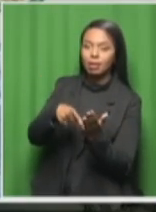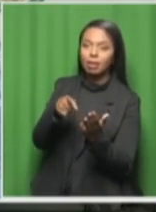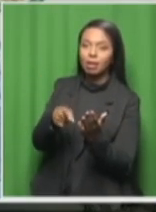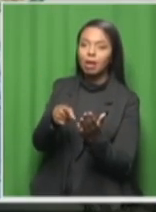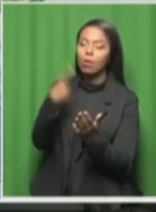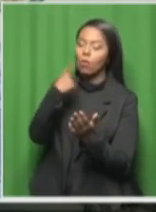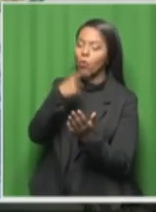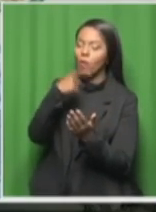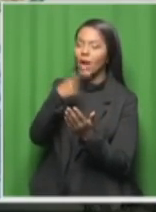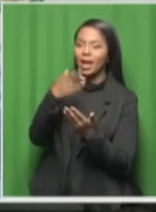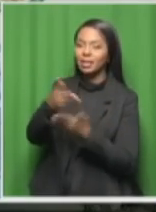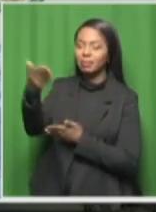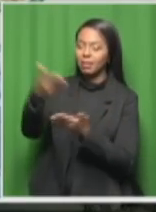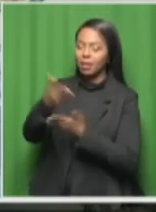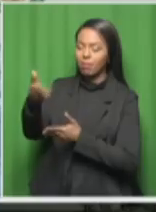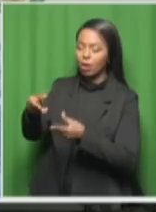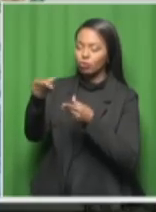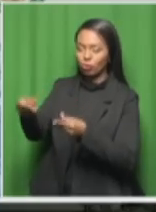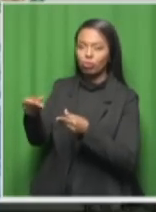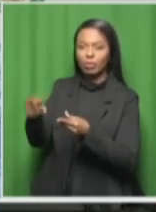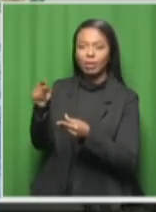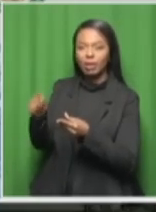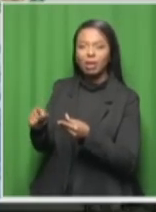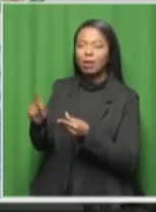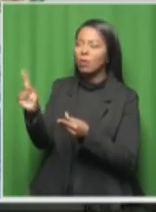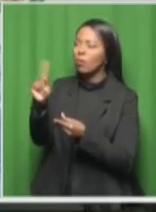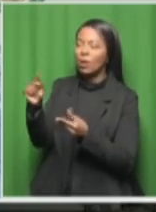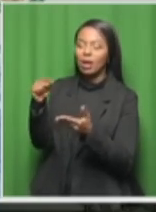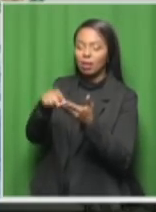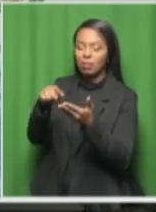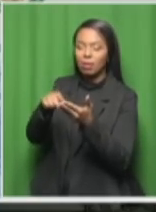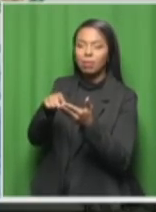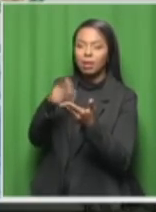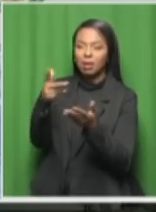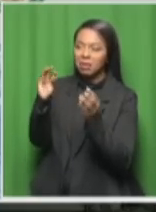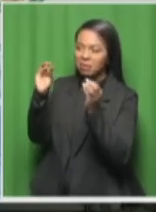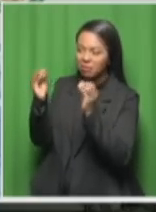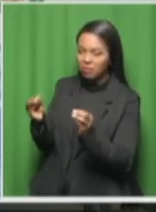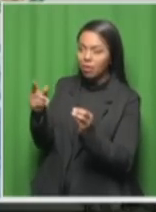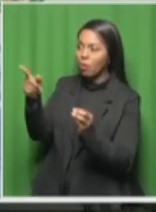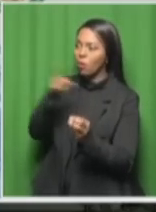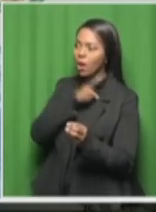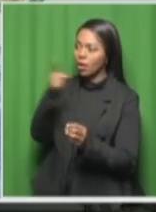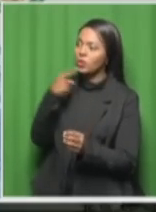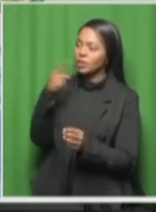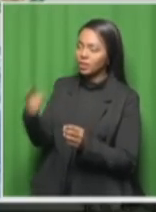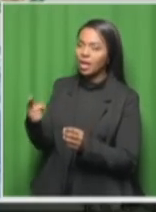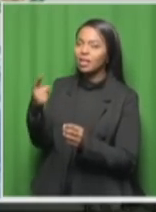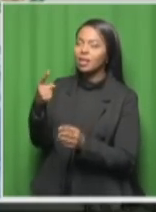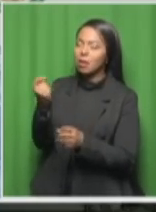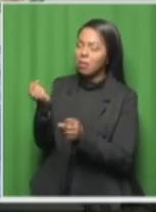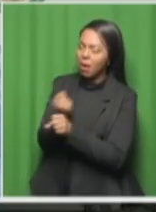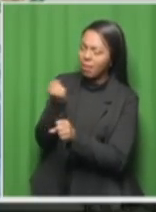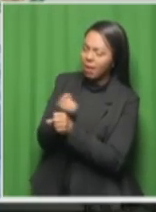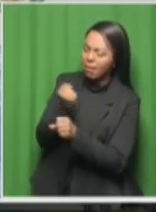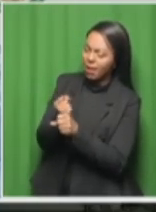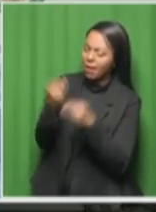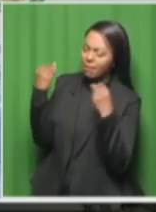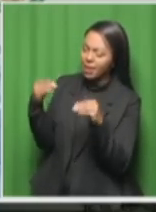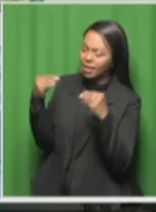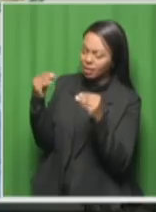white paper. So you say, among others, that in working on the white paper, an in-depth analysis of